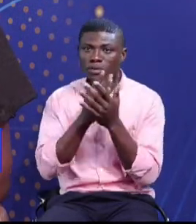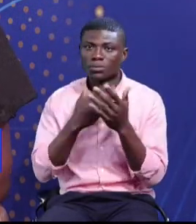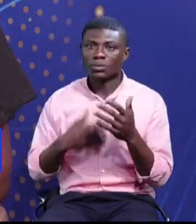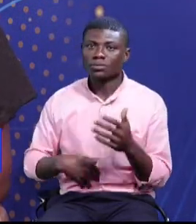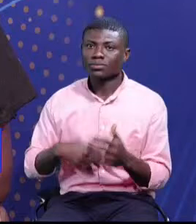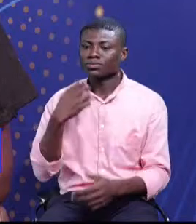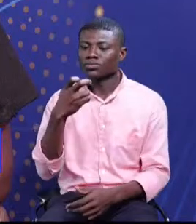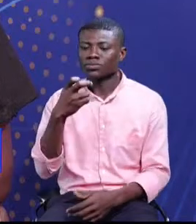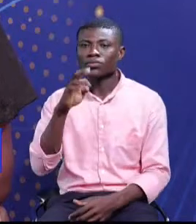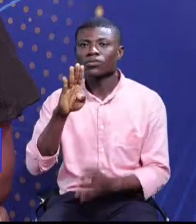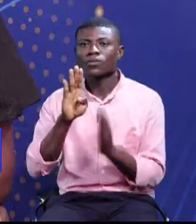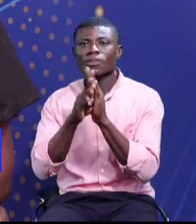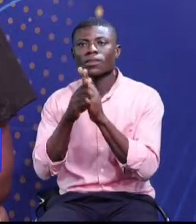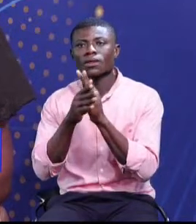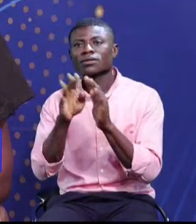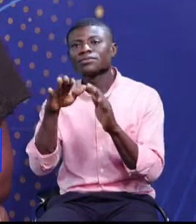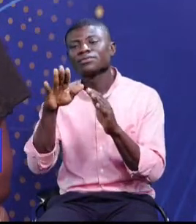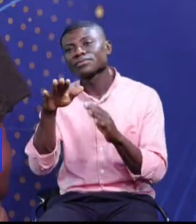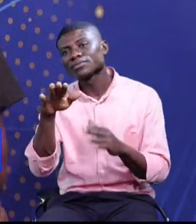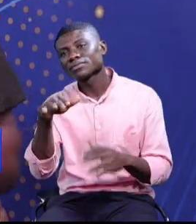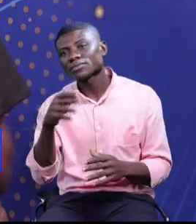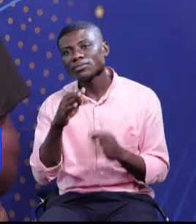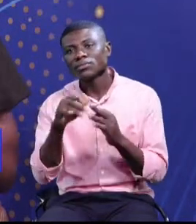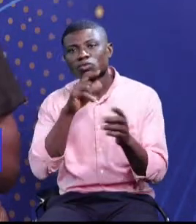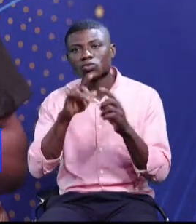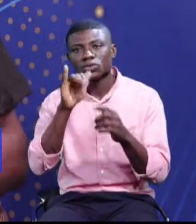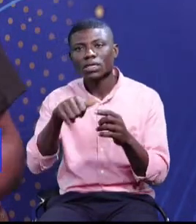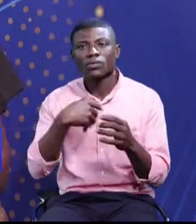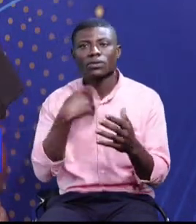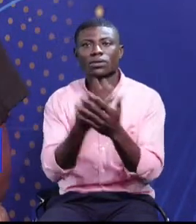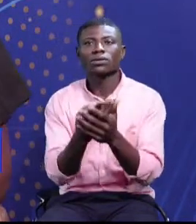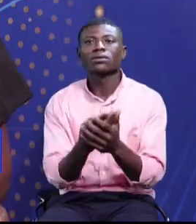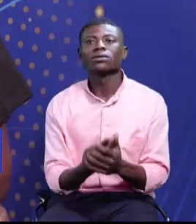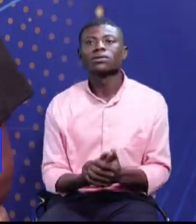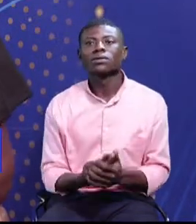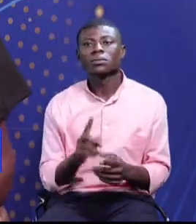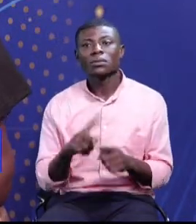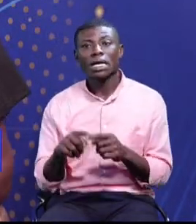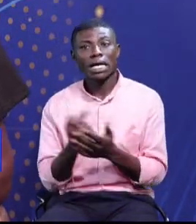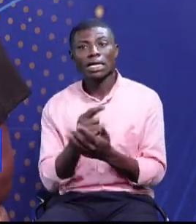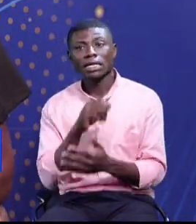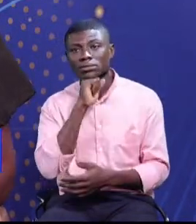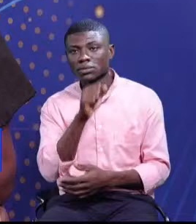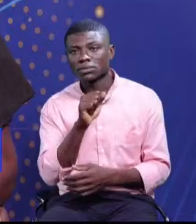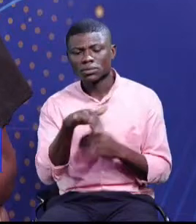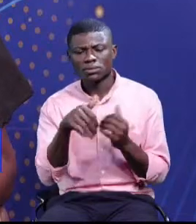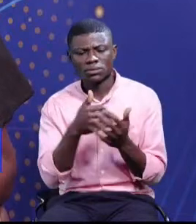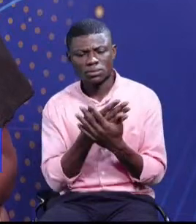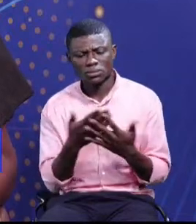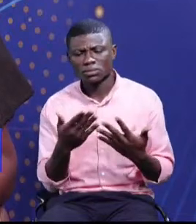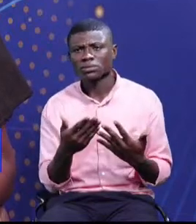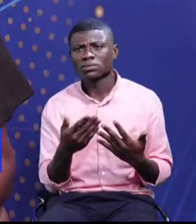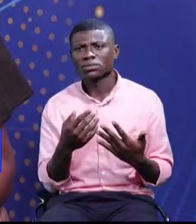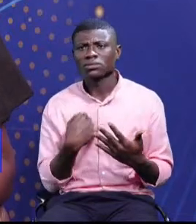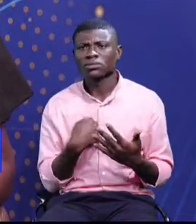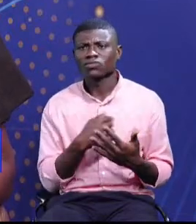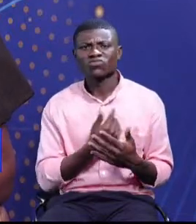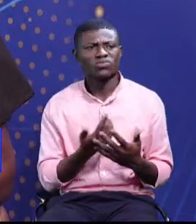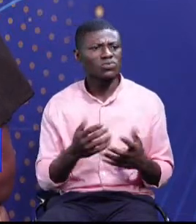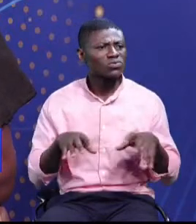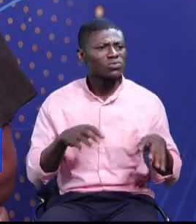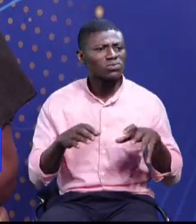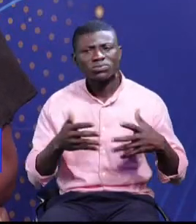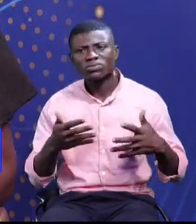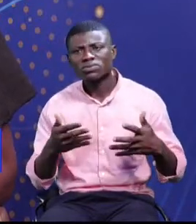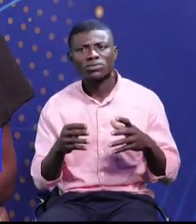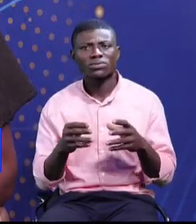knocking on your door telling you that, hey, if you don't do this, we'll lock you up. And all of those kind of, and we're a bit aggressive as